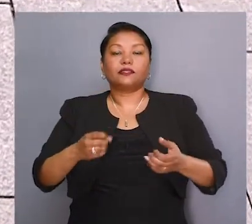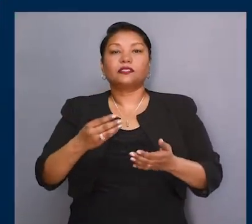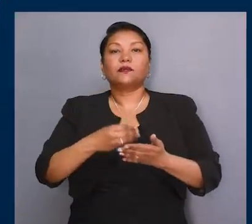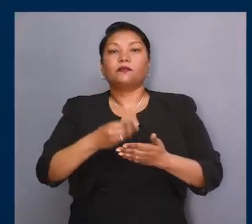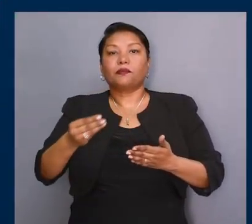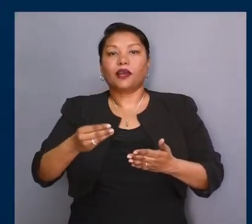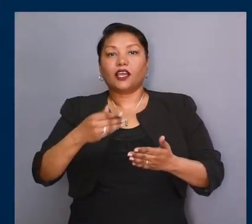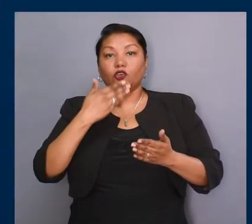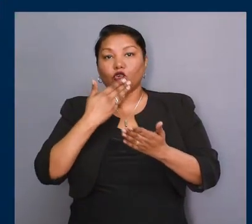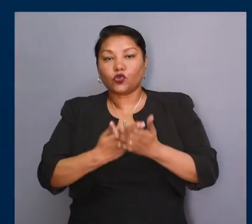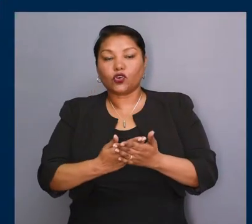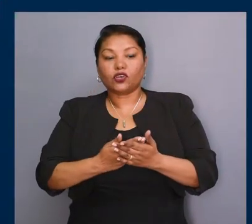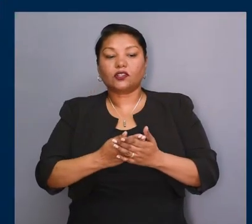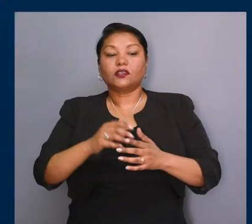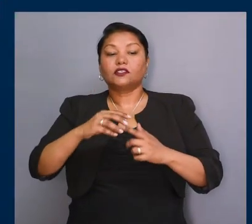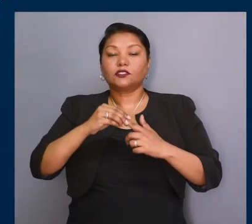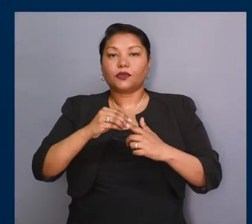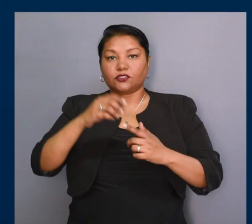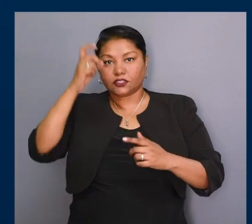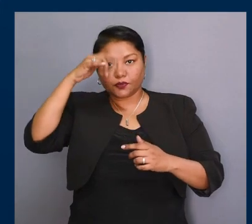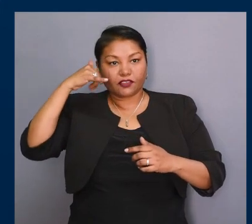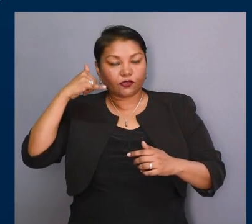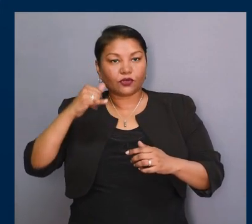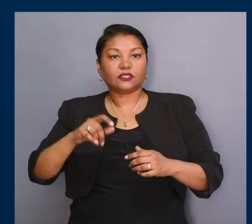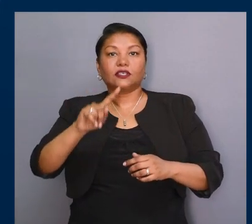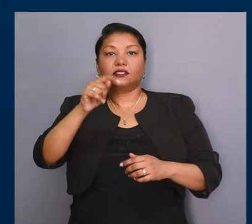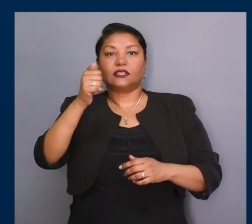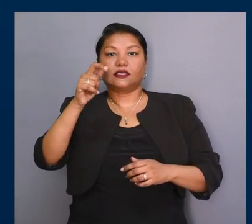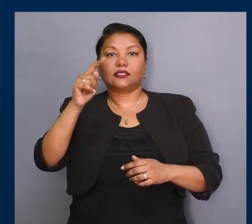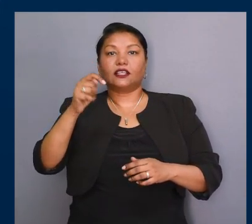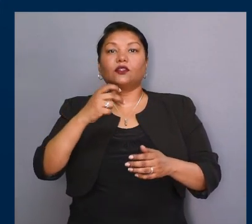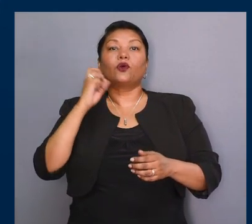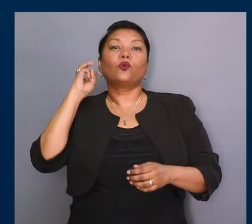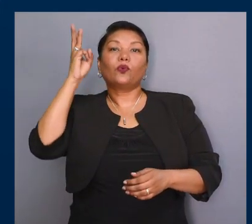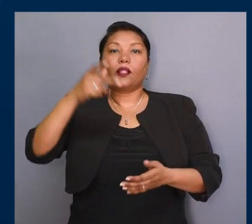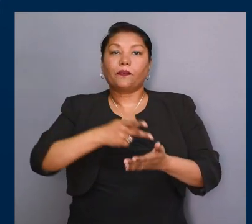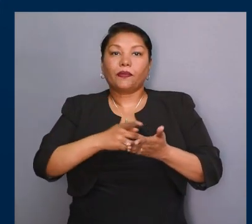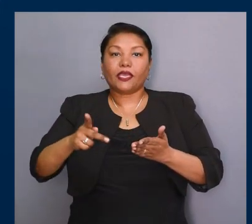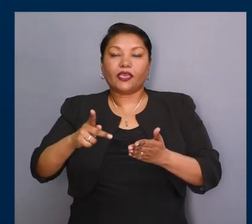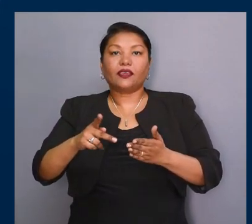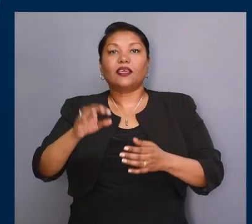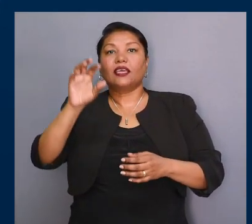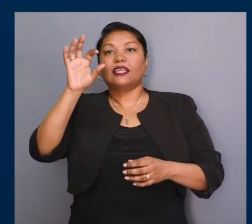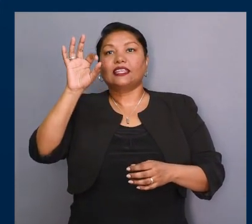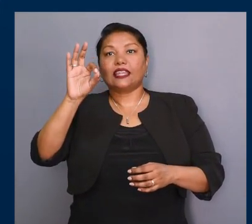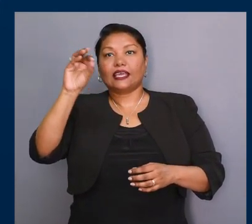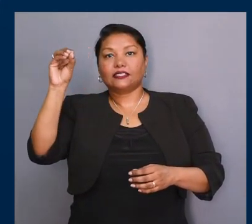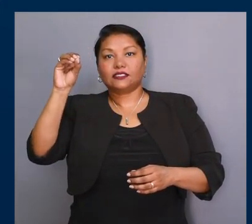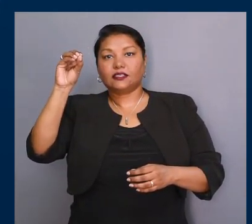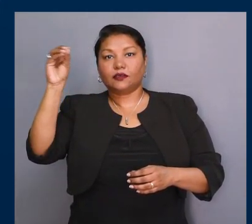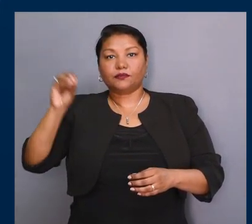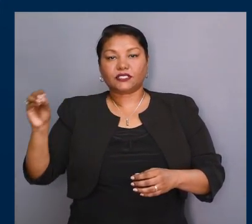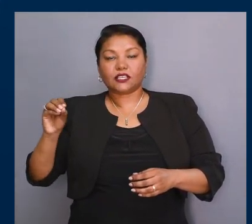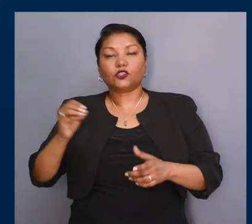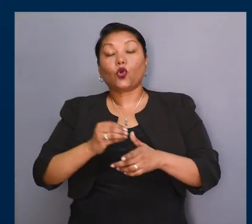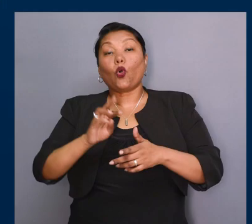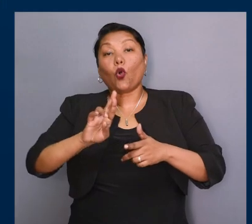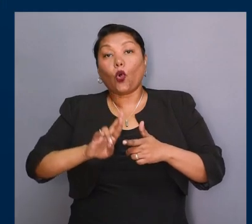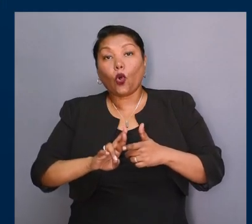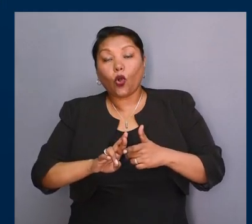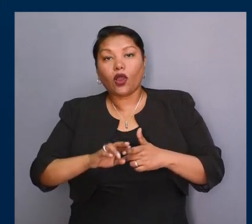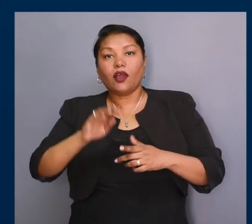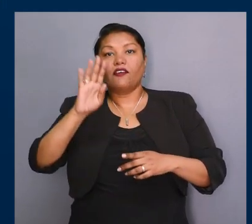cost. The authority proposes to fund 90% of each mobile device, up to $540 TT